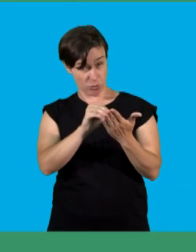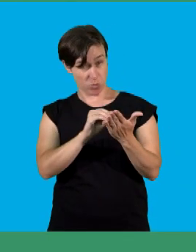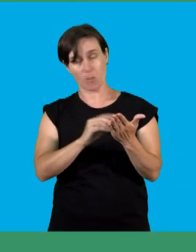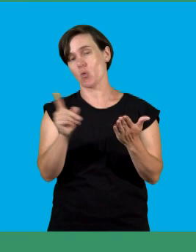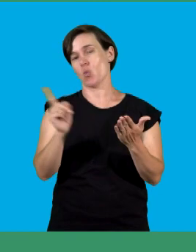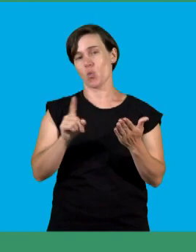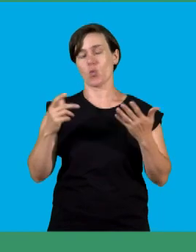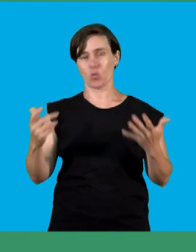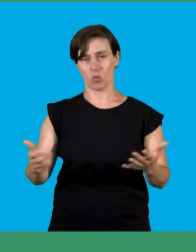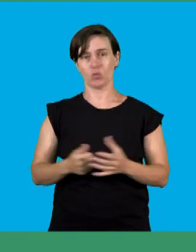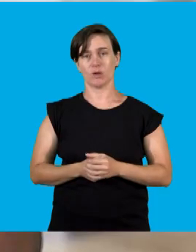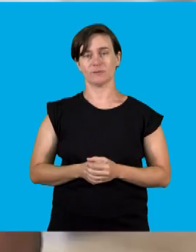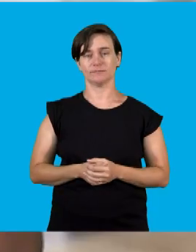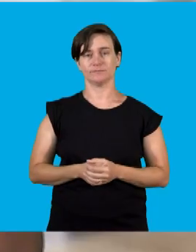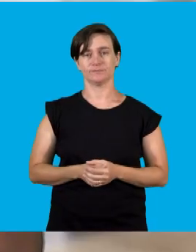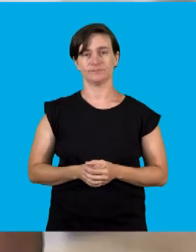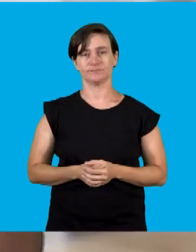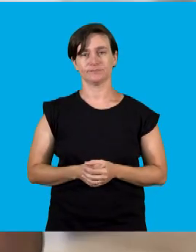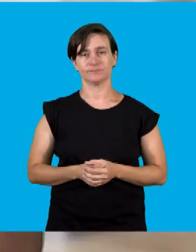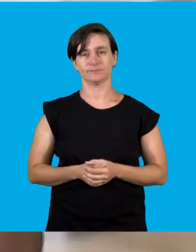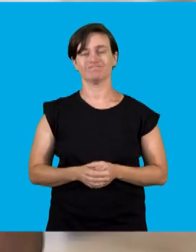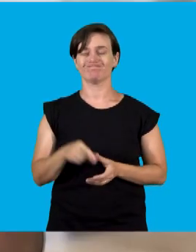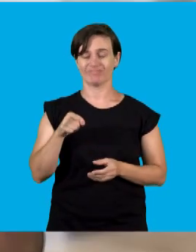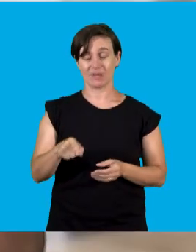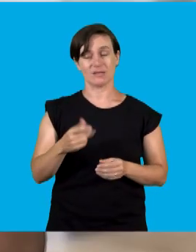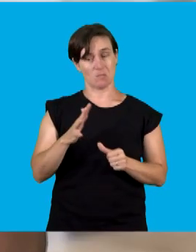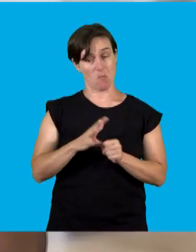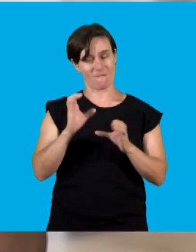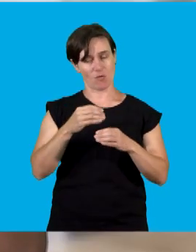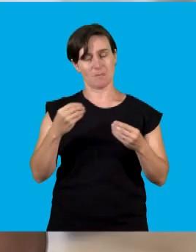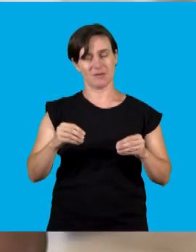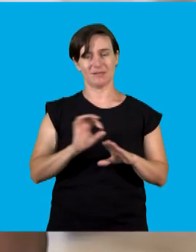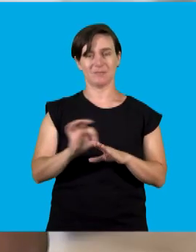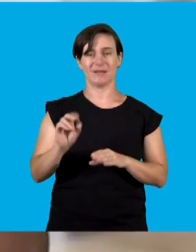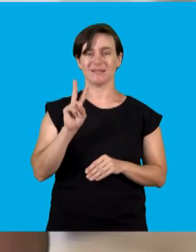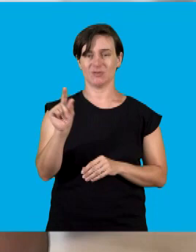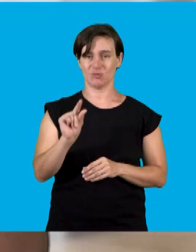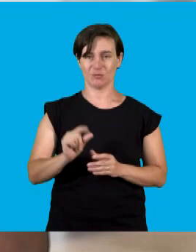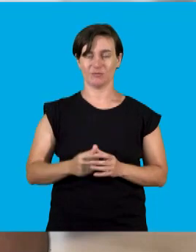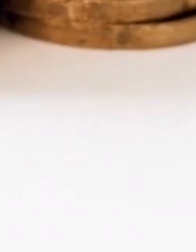the gist of today's lesson, the business plan. I'll see you just now.